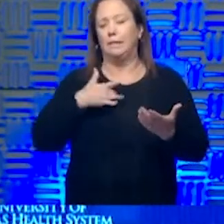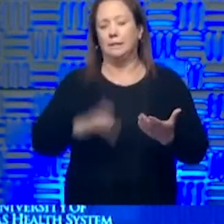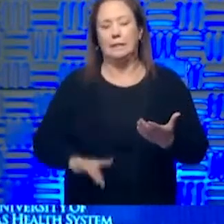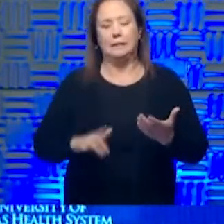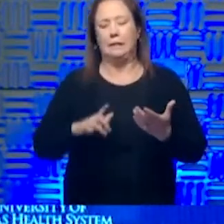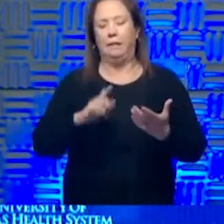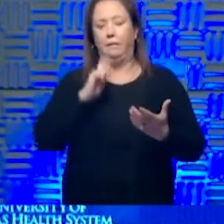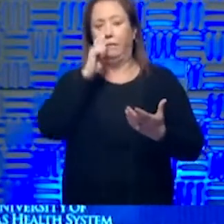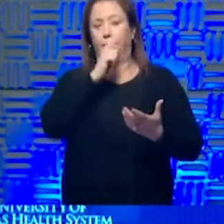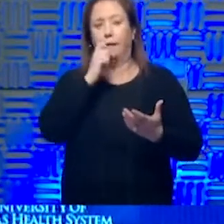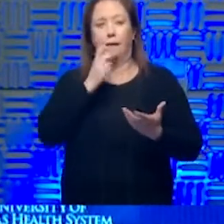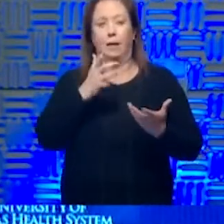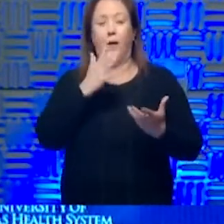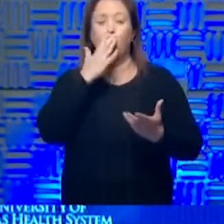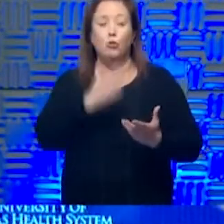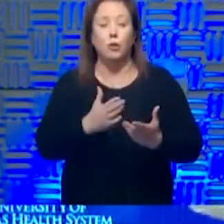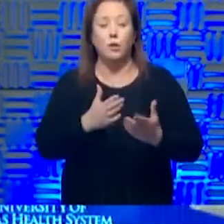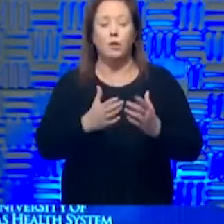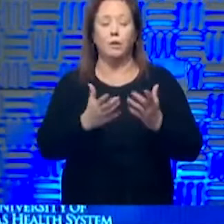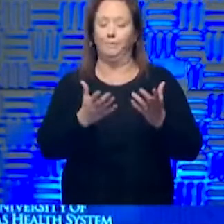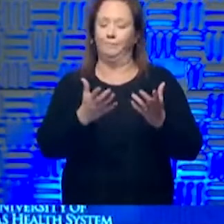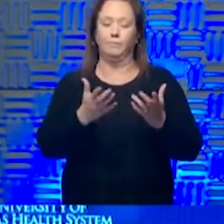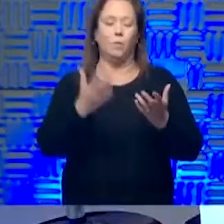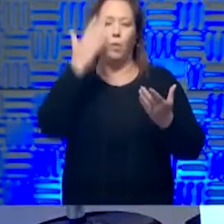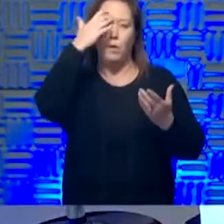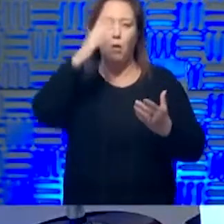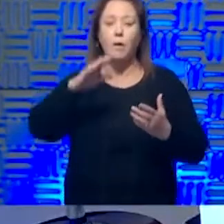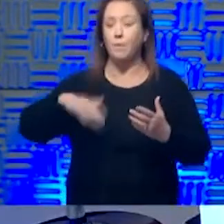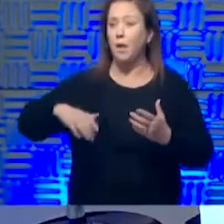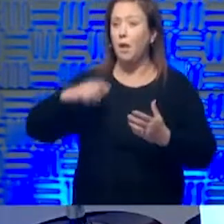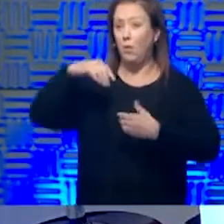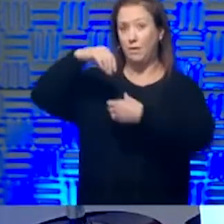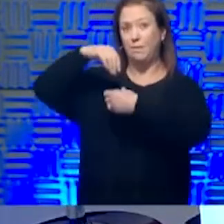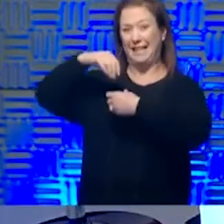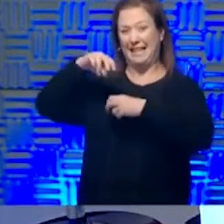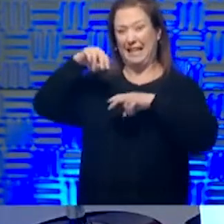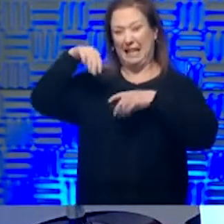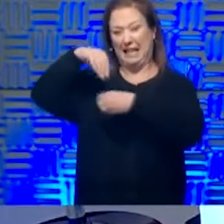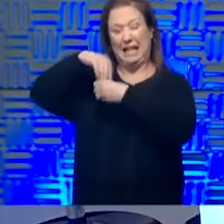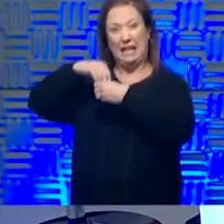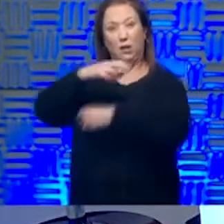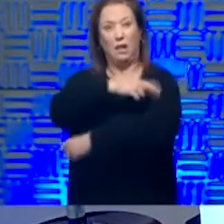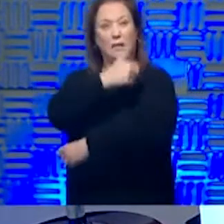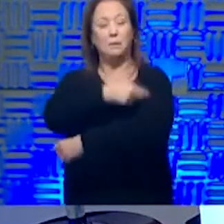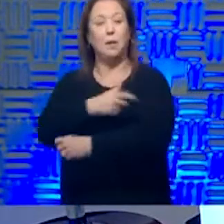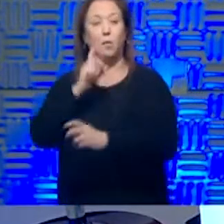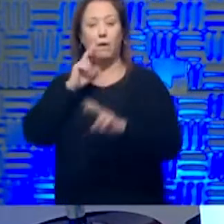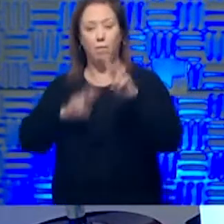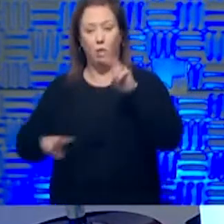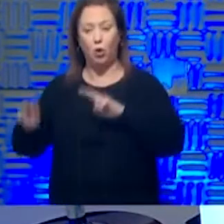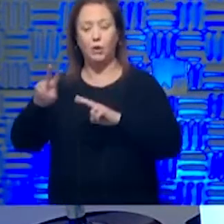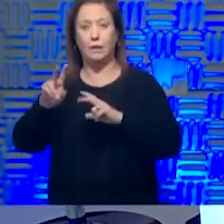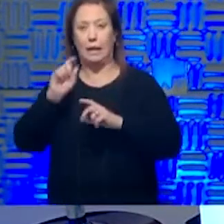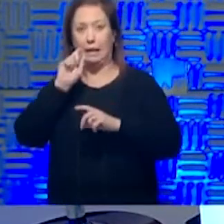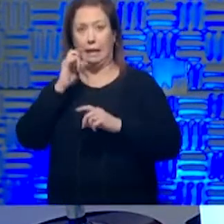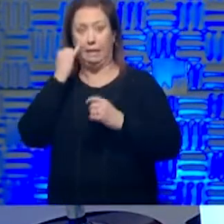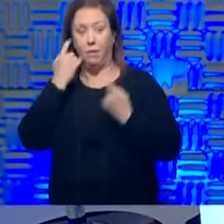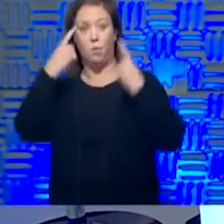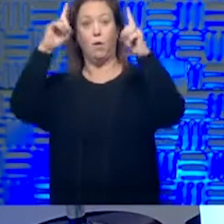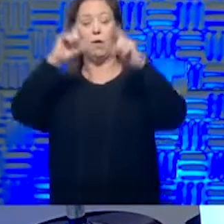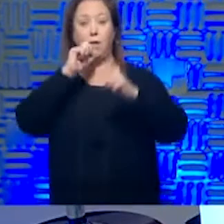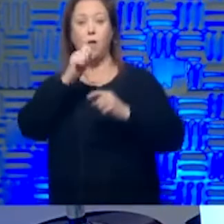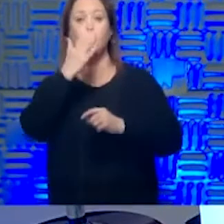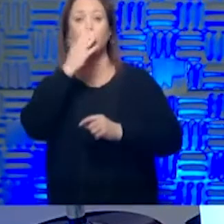those instruments are yet. So Dana, thoughts? I know we've done some internal looks to verify how well our instruments are working with